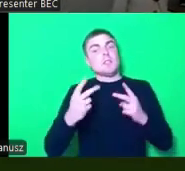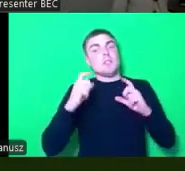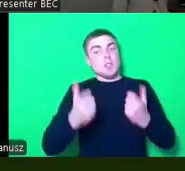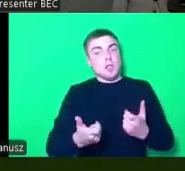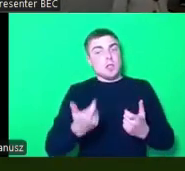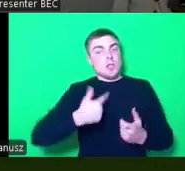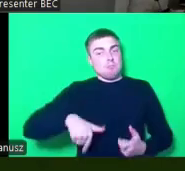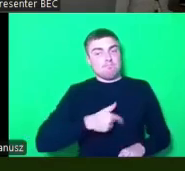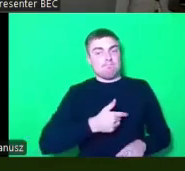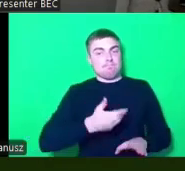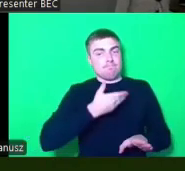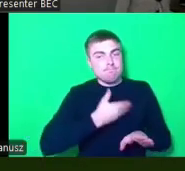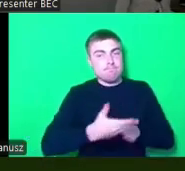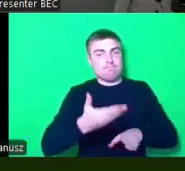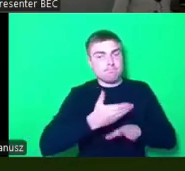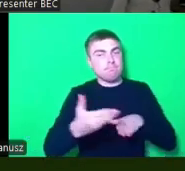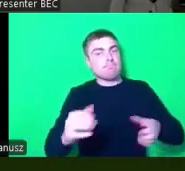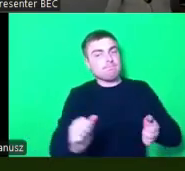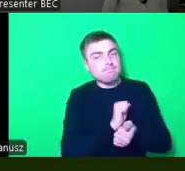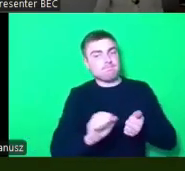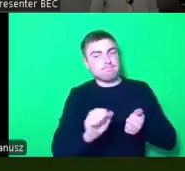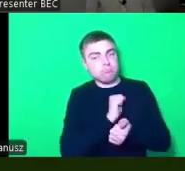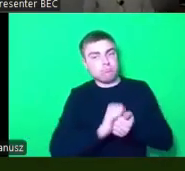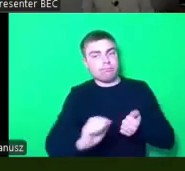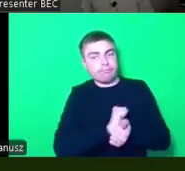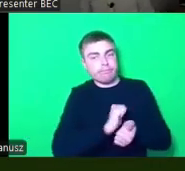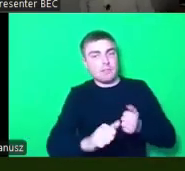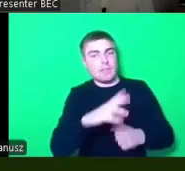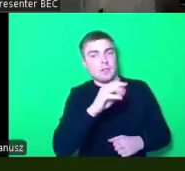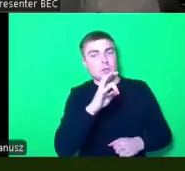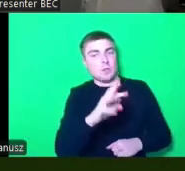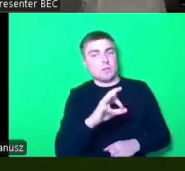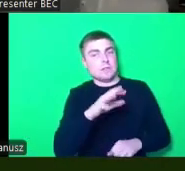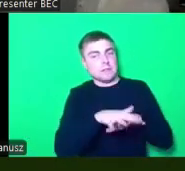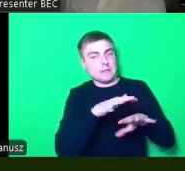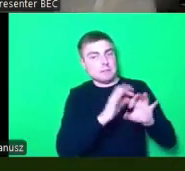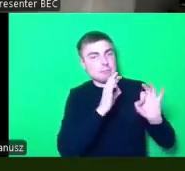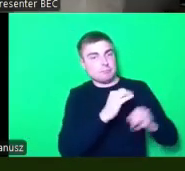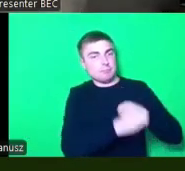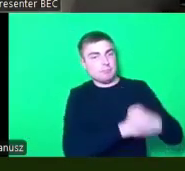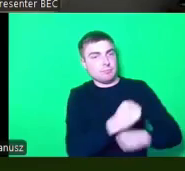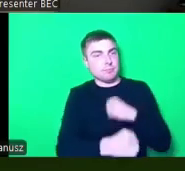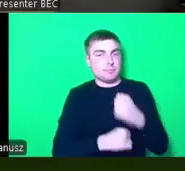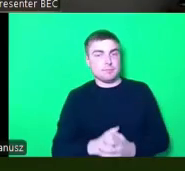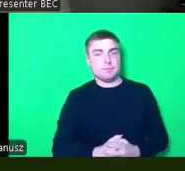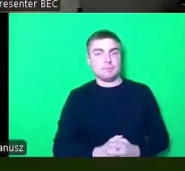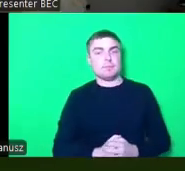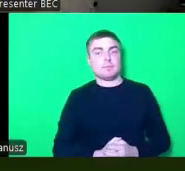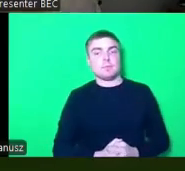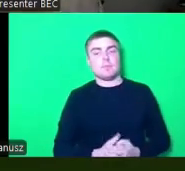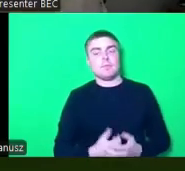because all the forest ecosystem services depend on this continuity. And here is the problem. We have a kind